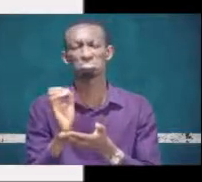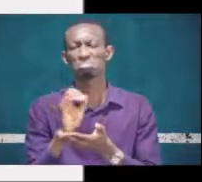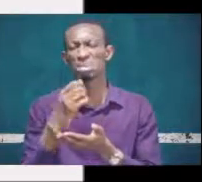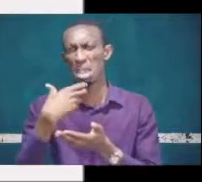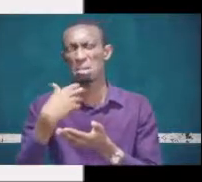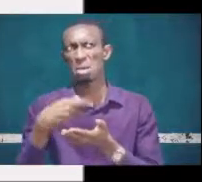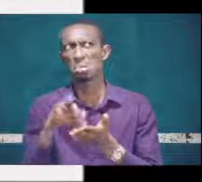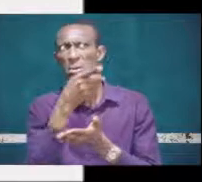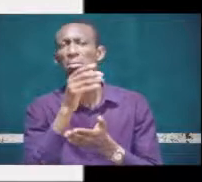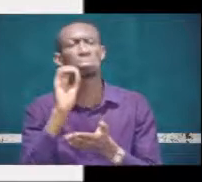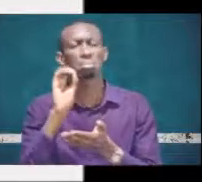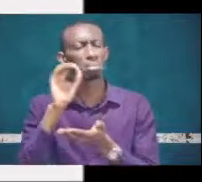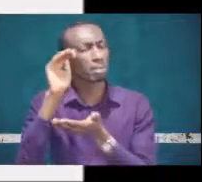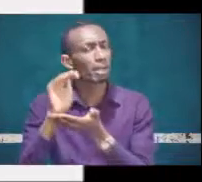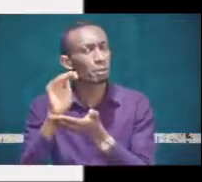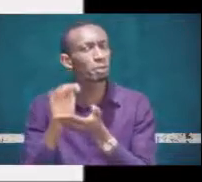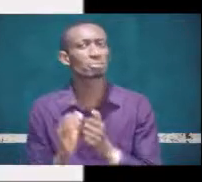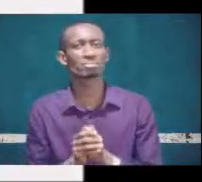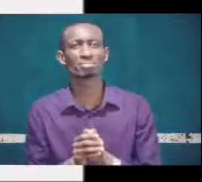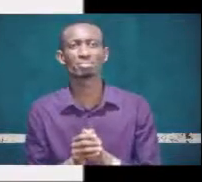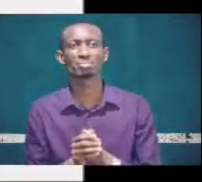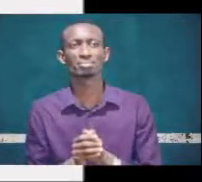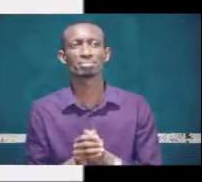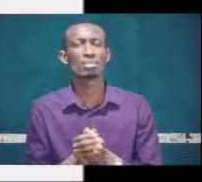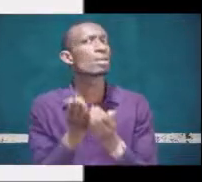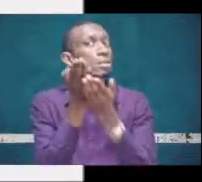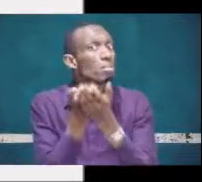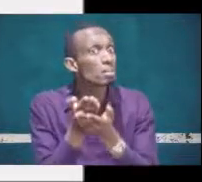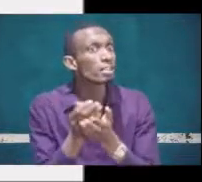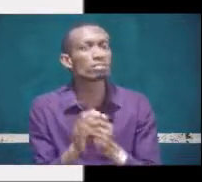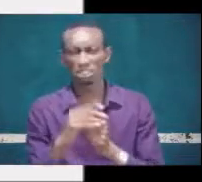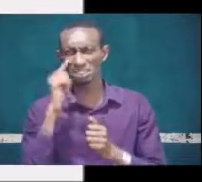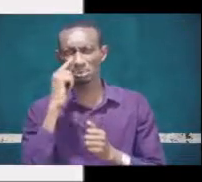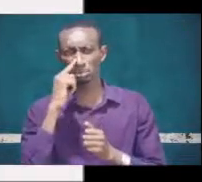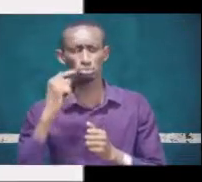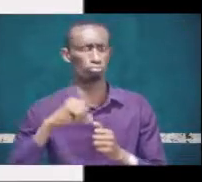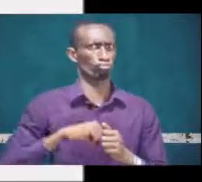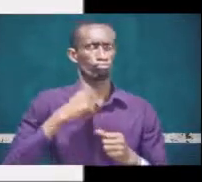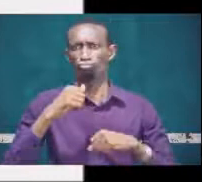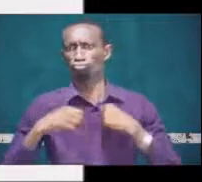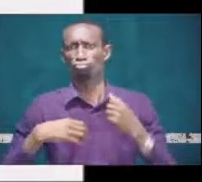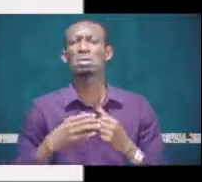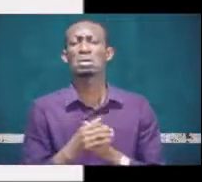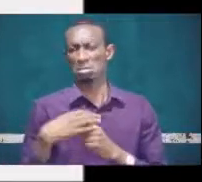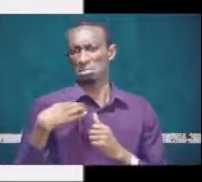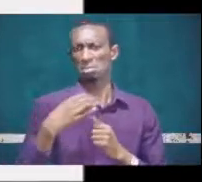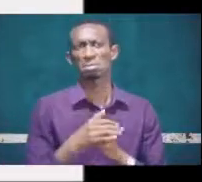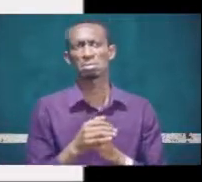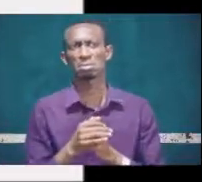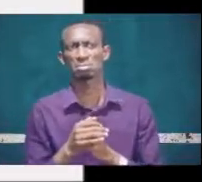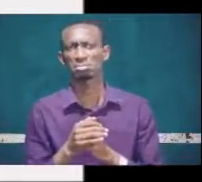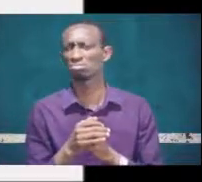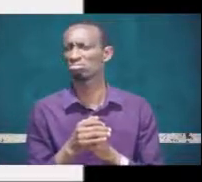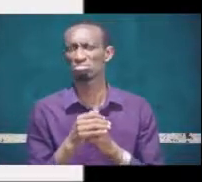reducing the quantity demanded. So demand for goods of ostentation behave abnormally. Behave abnormally.